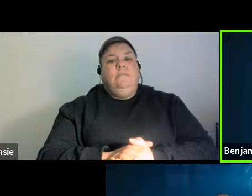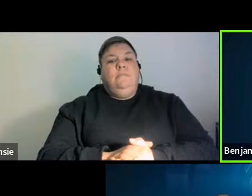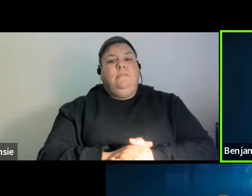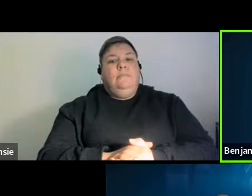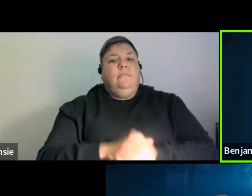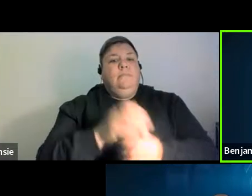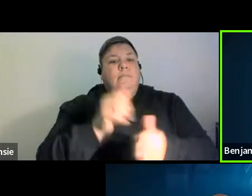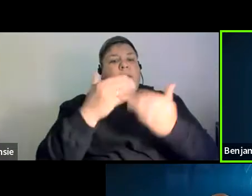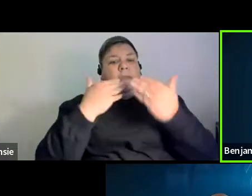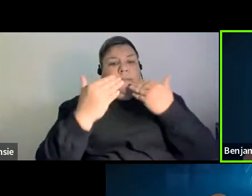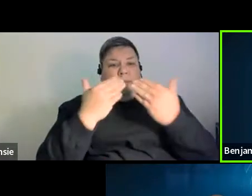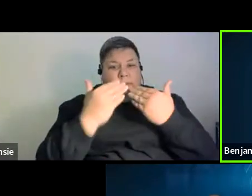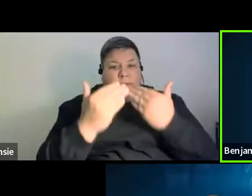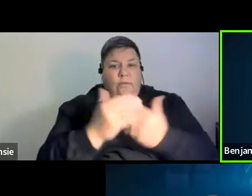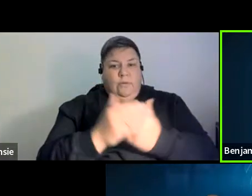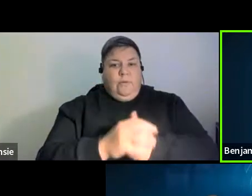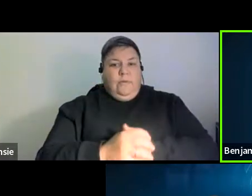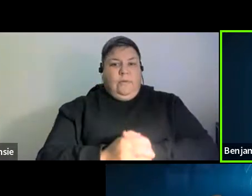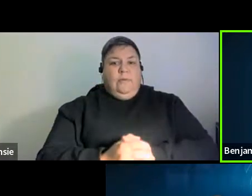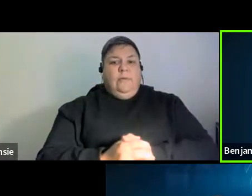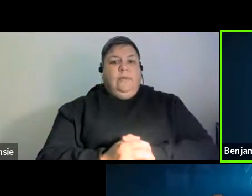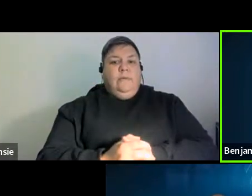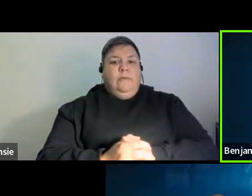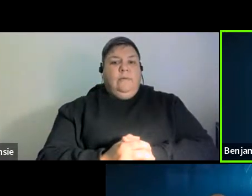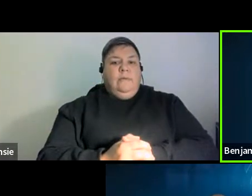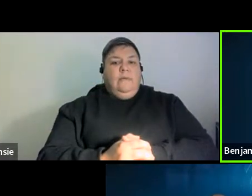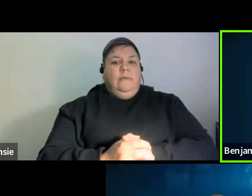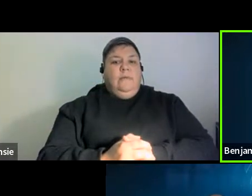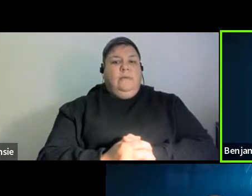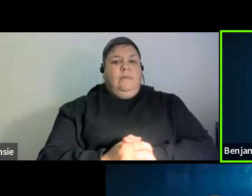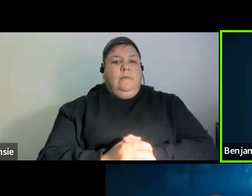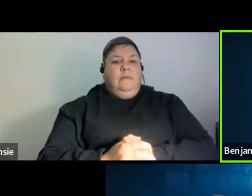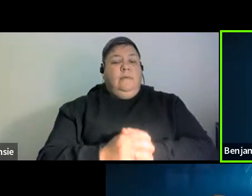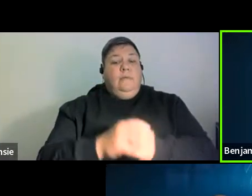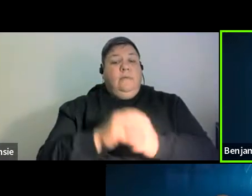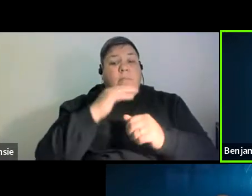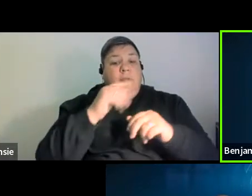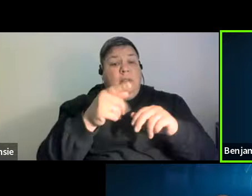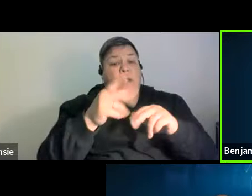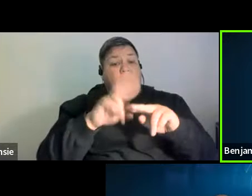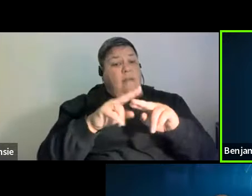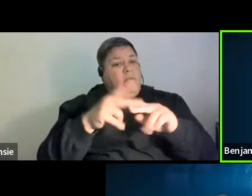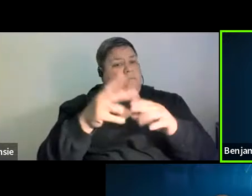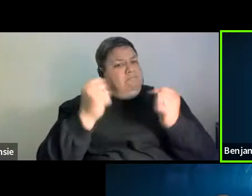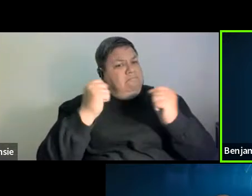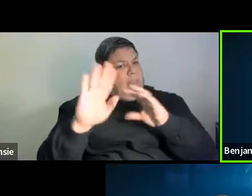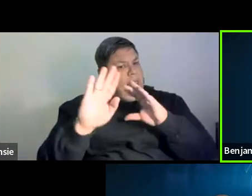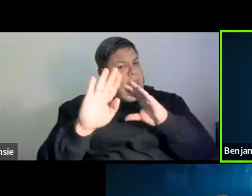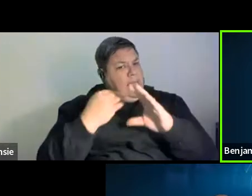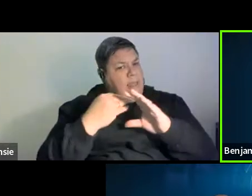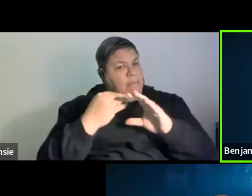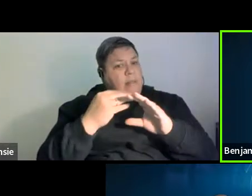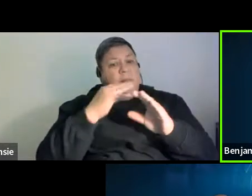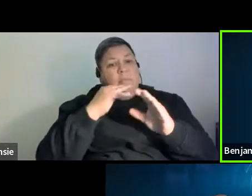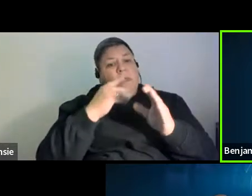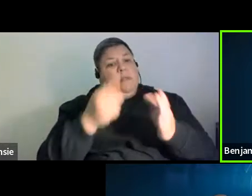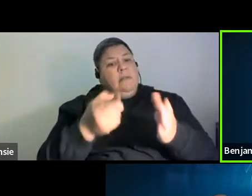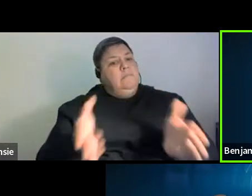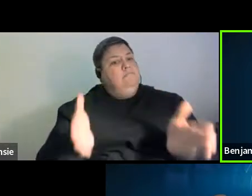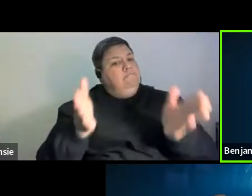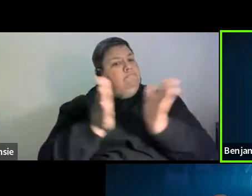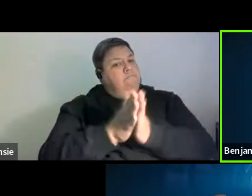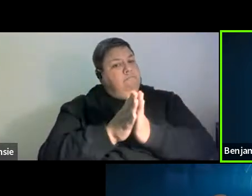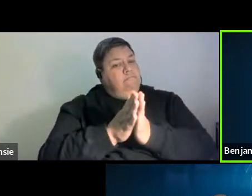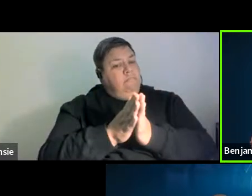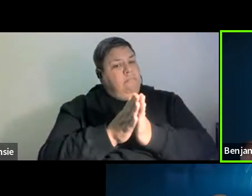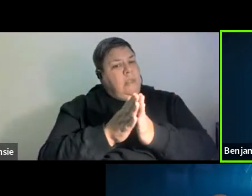concise answer. So if I just understand correctly, just because you got the email that says a case has been concluded, it does not mean